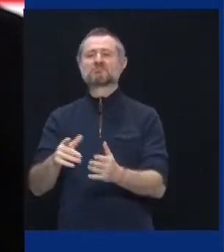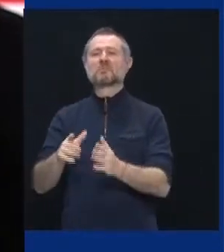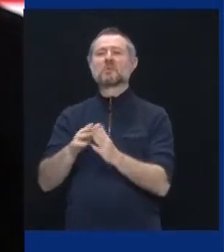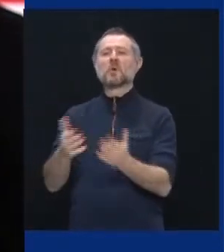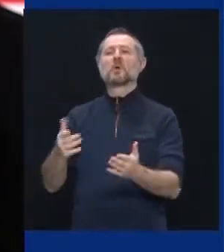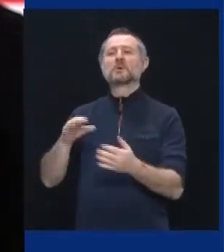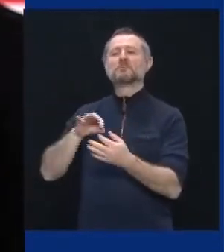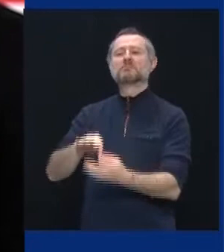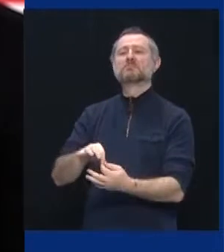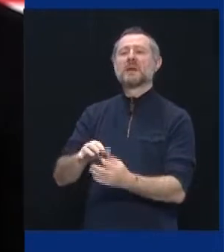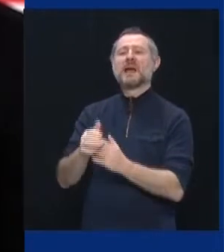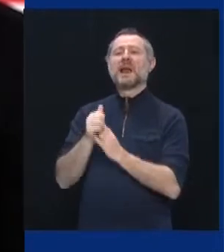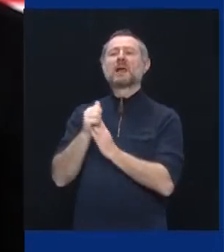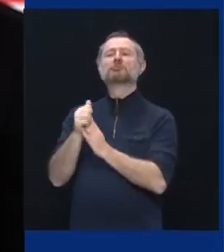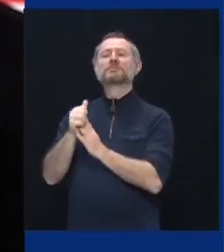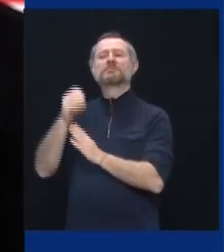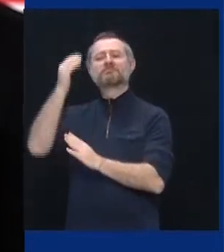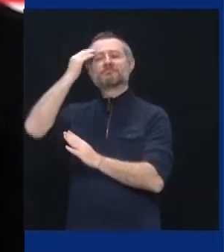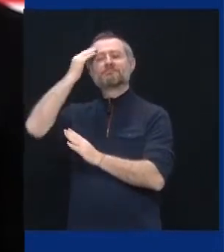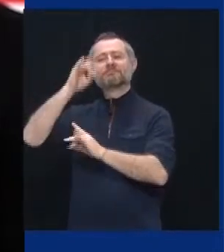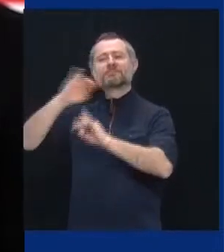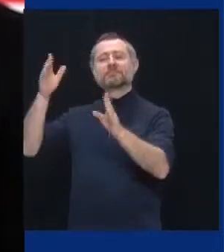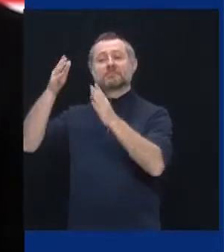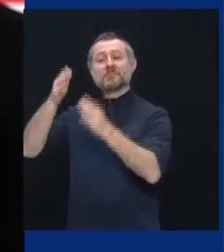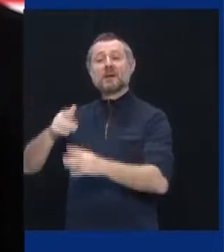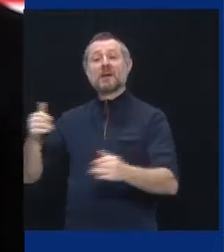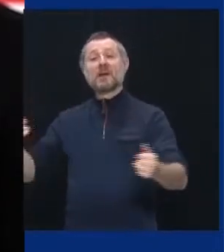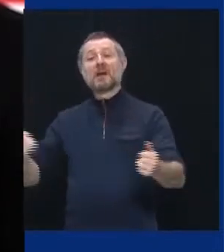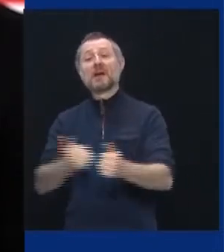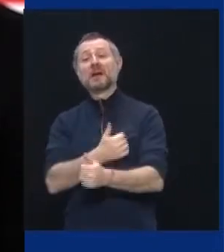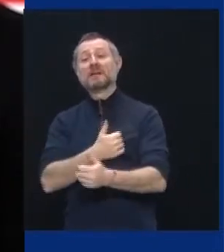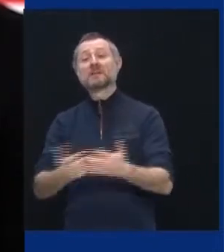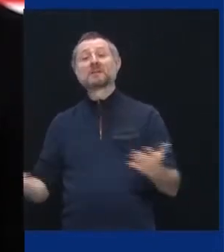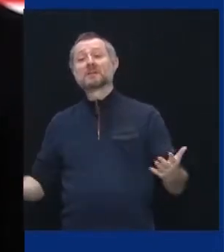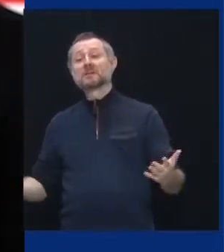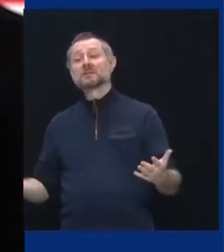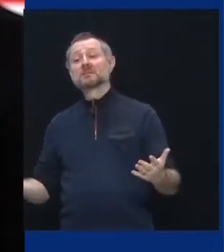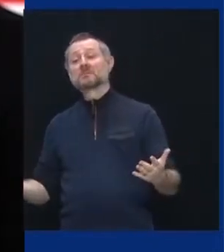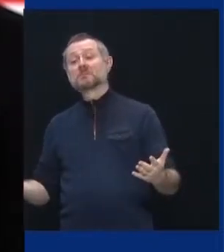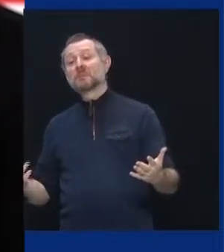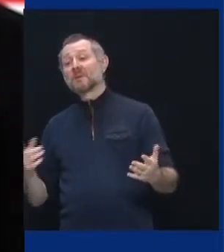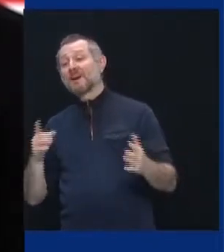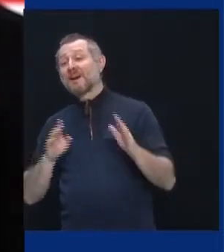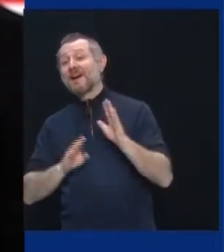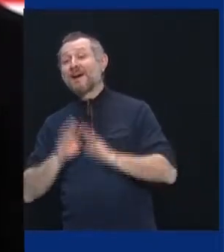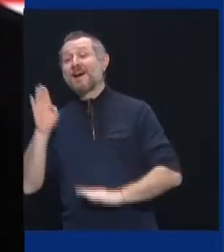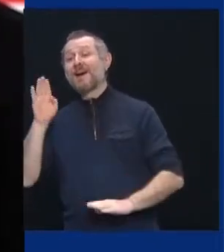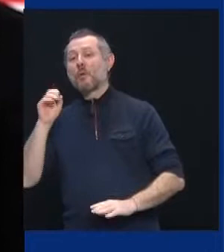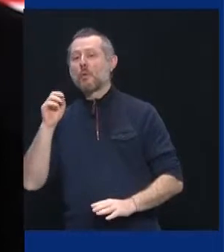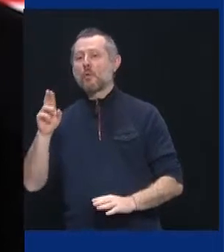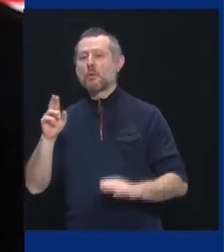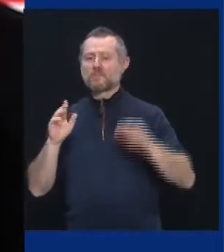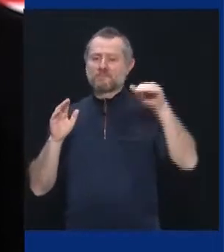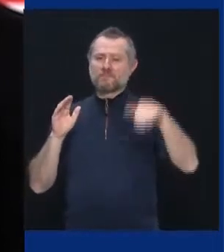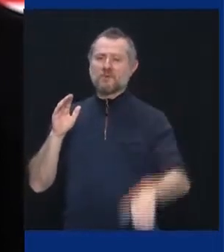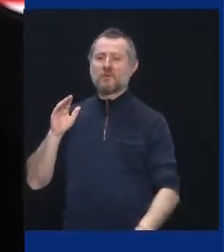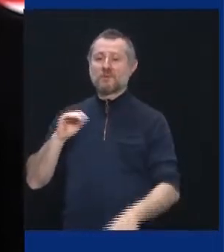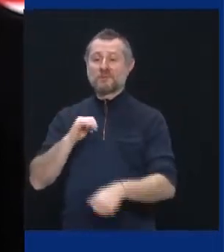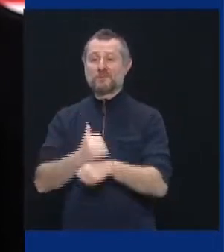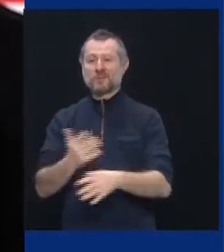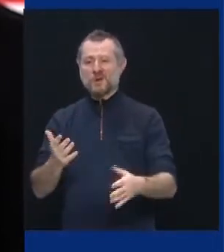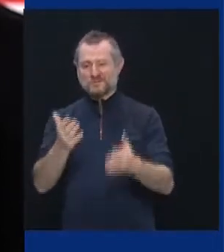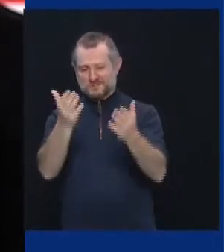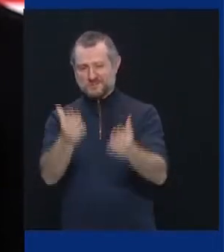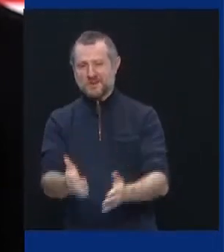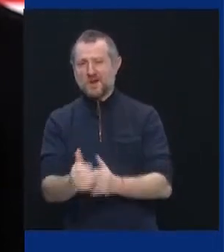leadership that everything rises and falls on leadership. That's right. And we can truthfully say